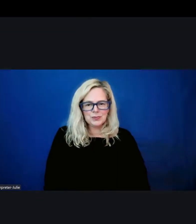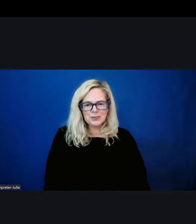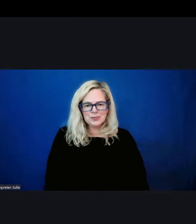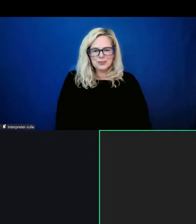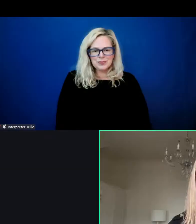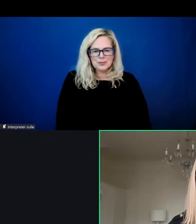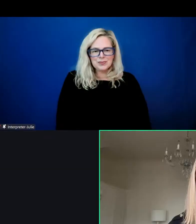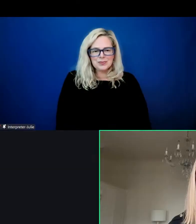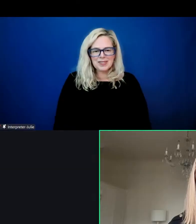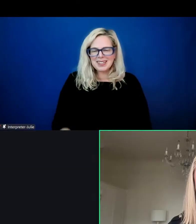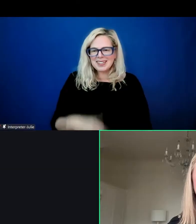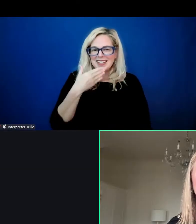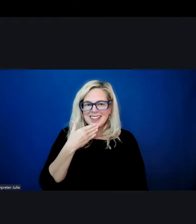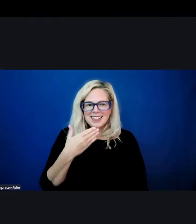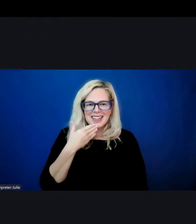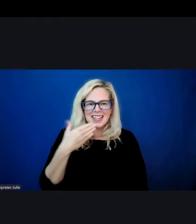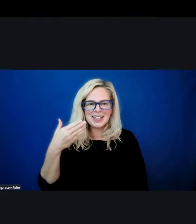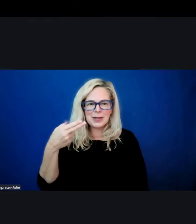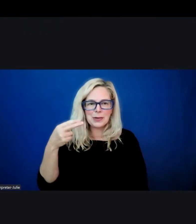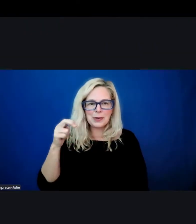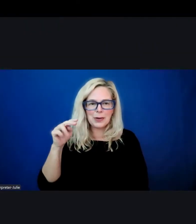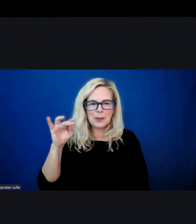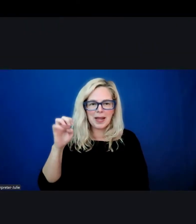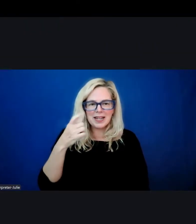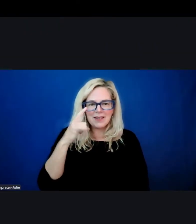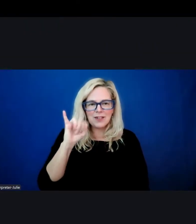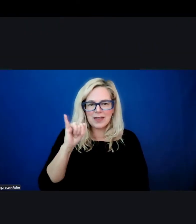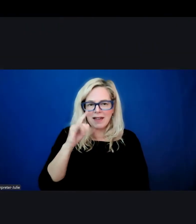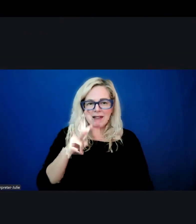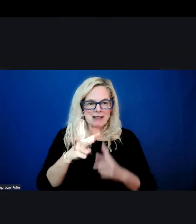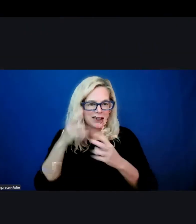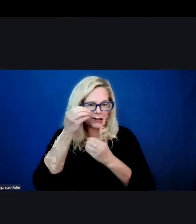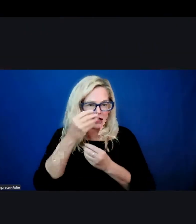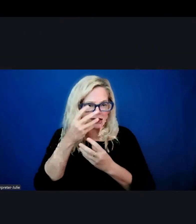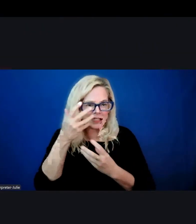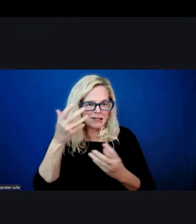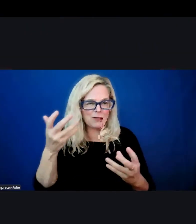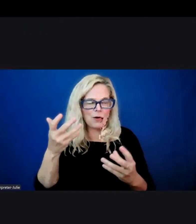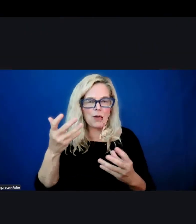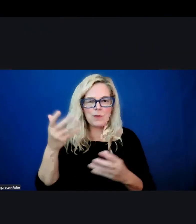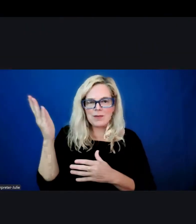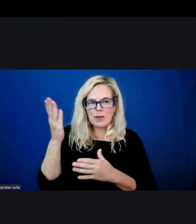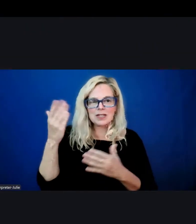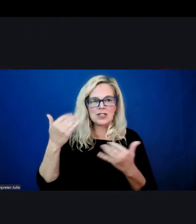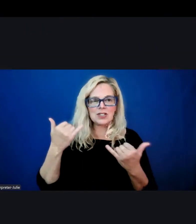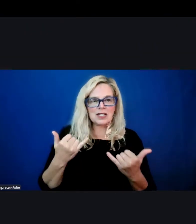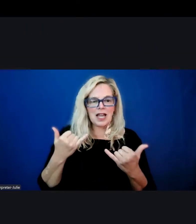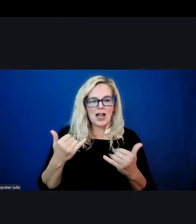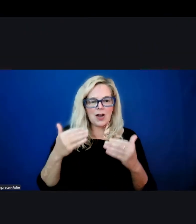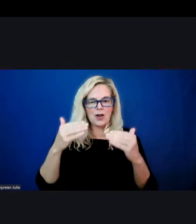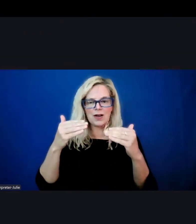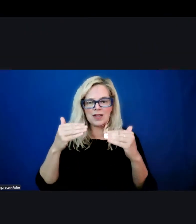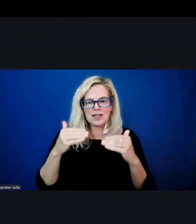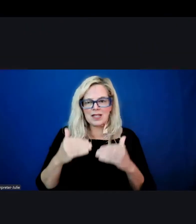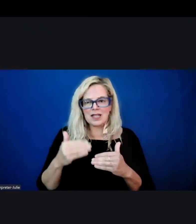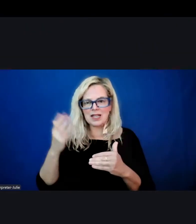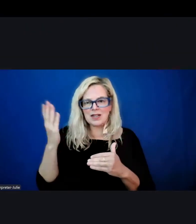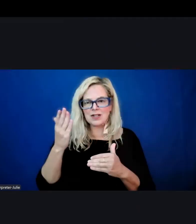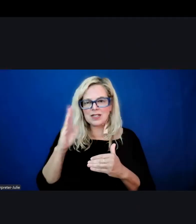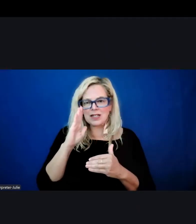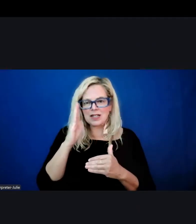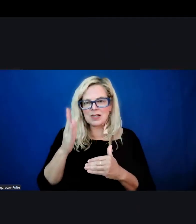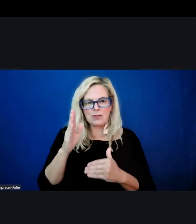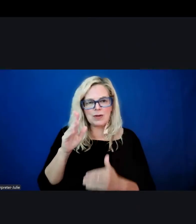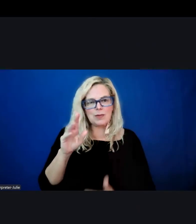Thank you so much, Hermione, for that very informative presentation. Our next presenter will be